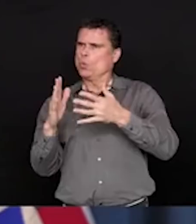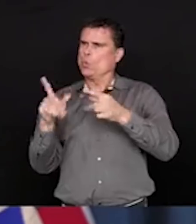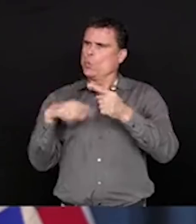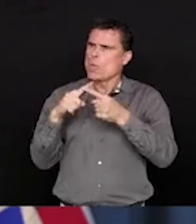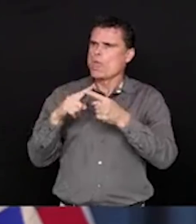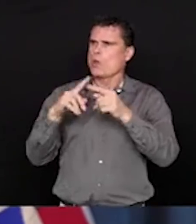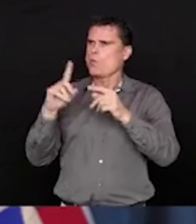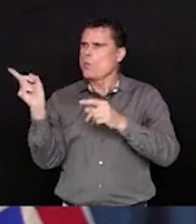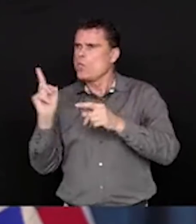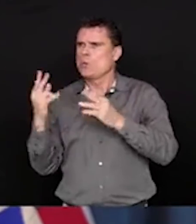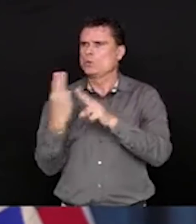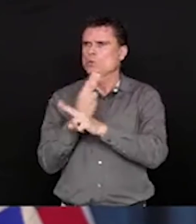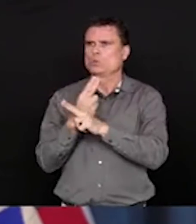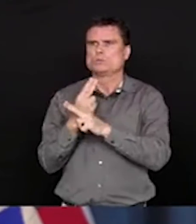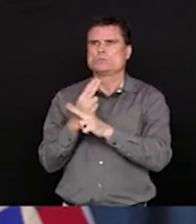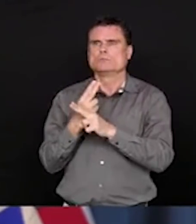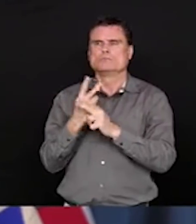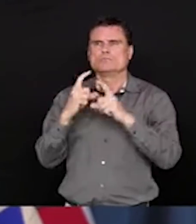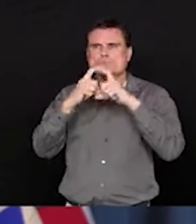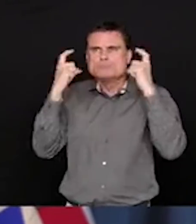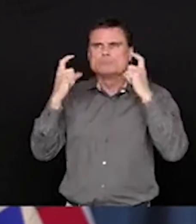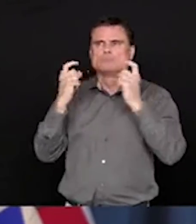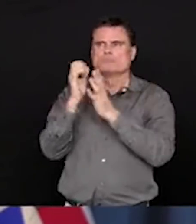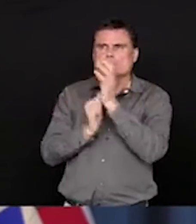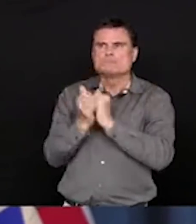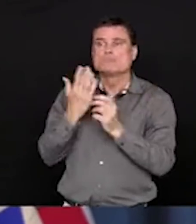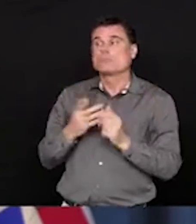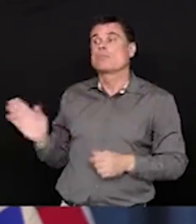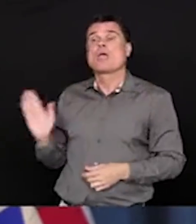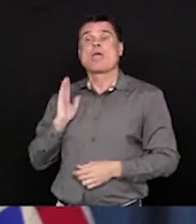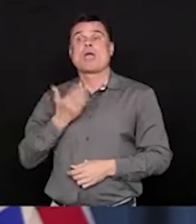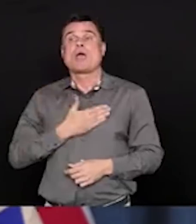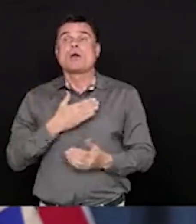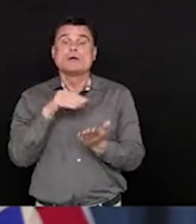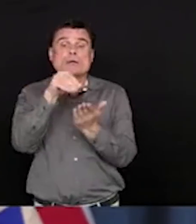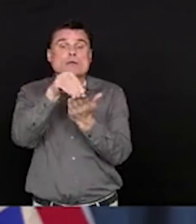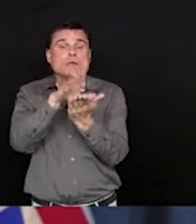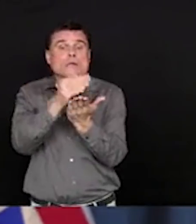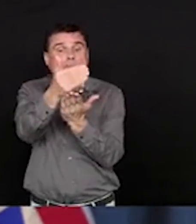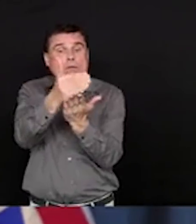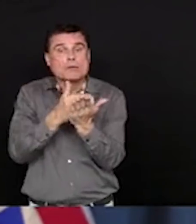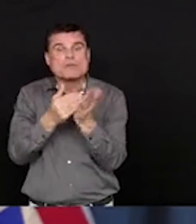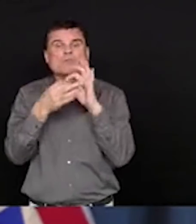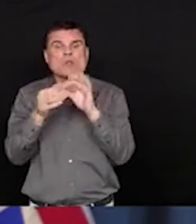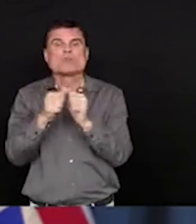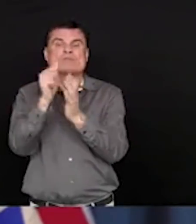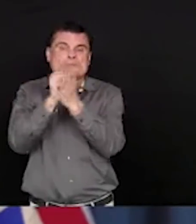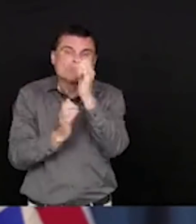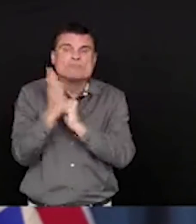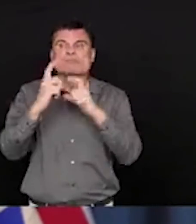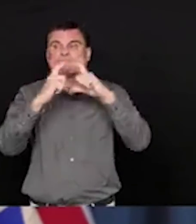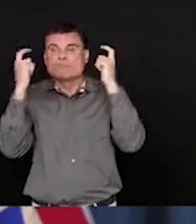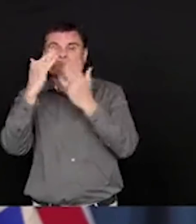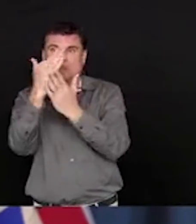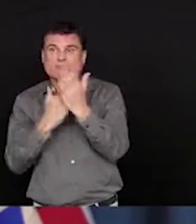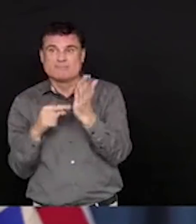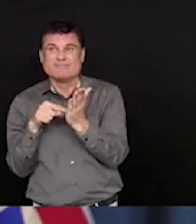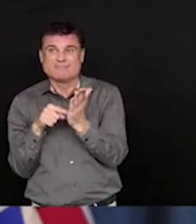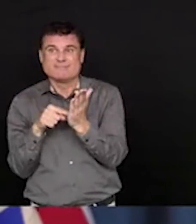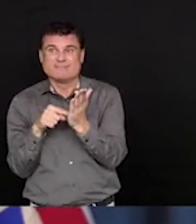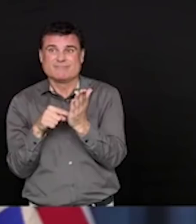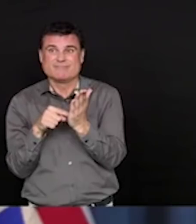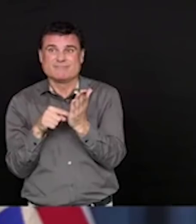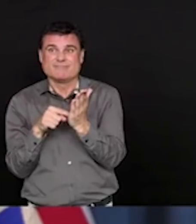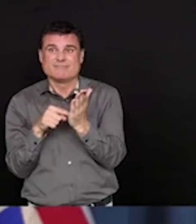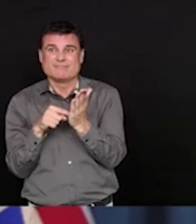using in terms of how we are prioritizing, cohorting, and using of PPE in the healthcare system. We